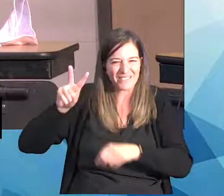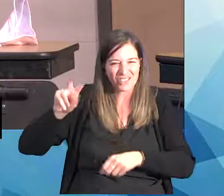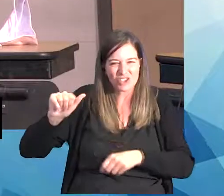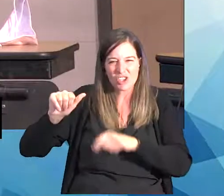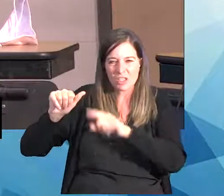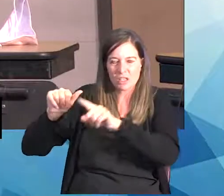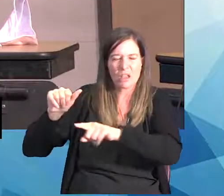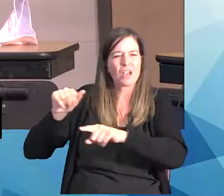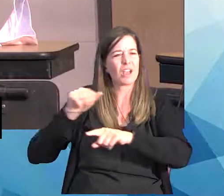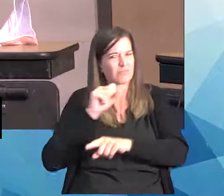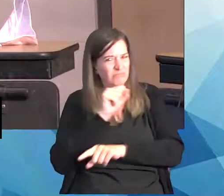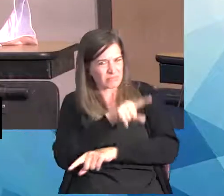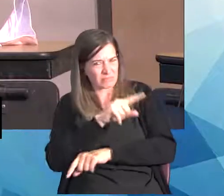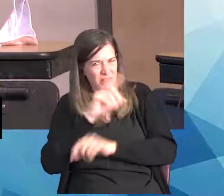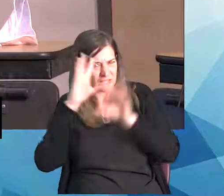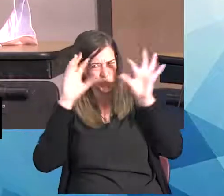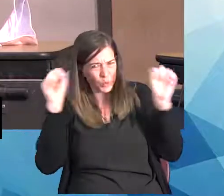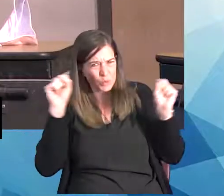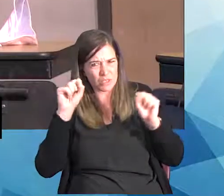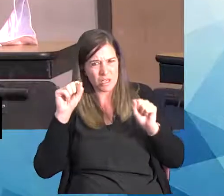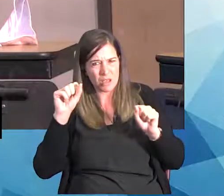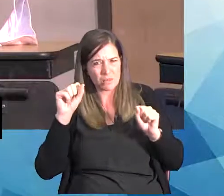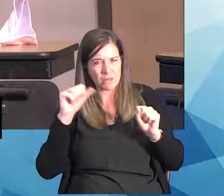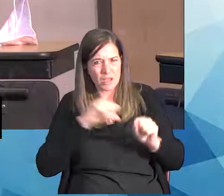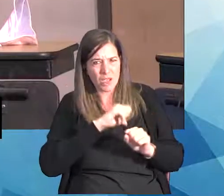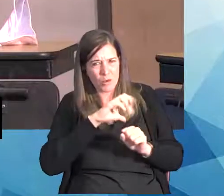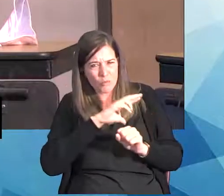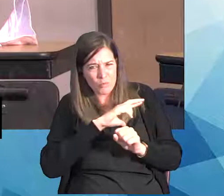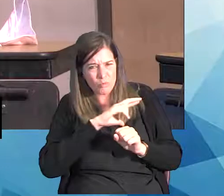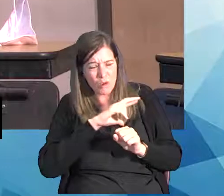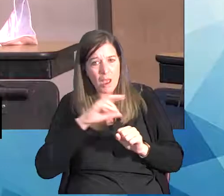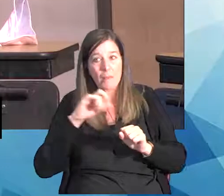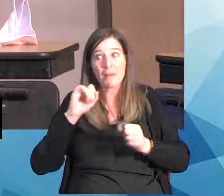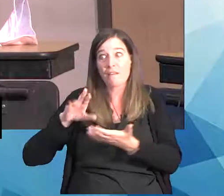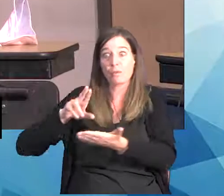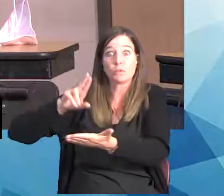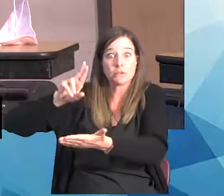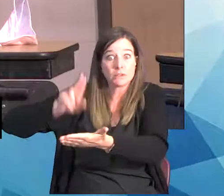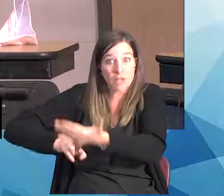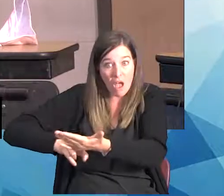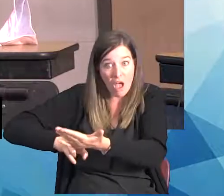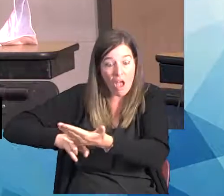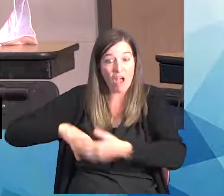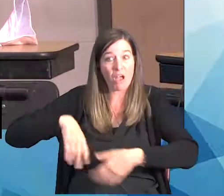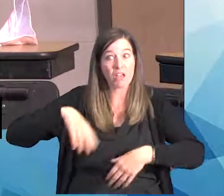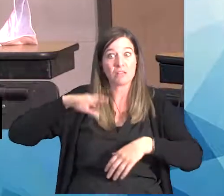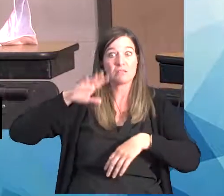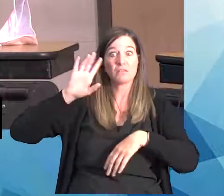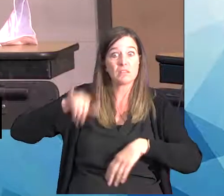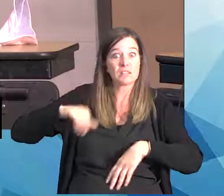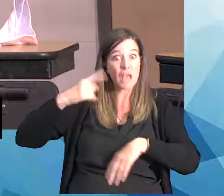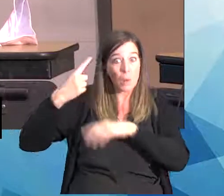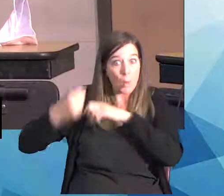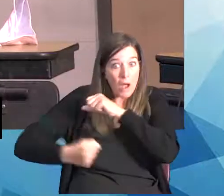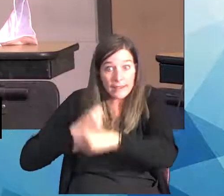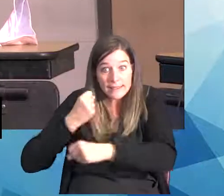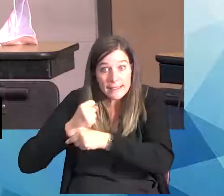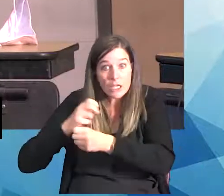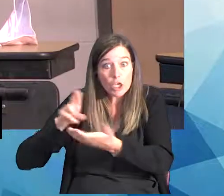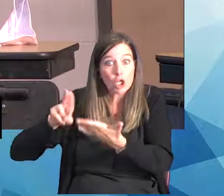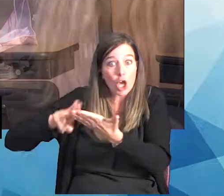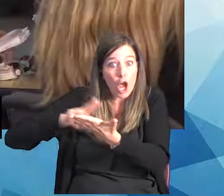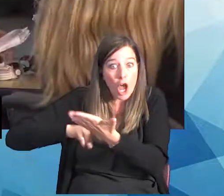contract, or are we committed for a year or for 6 months or for some period of time, and we can only terminate for cause? It